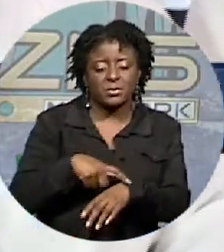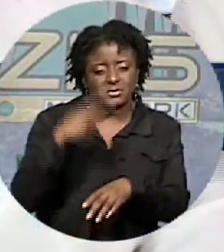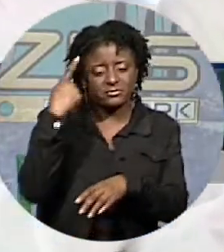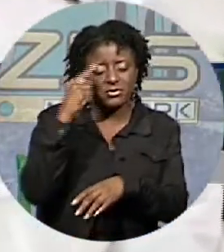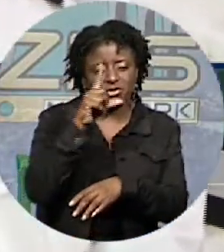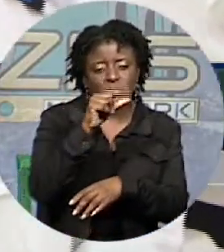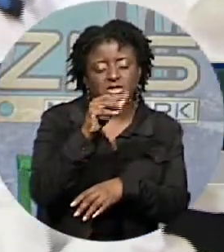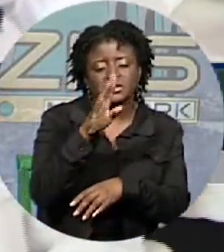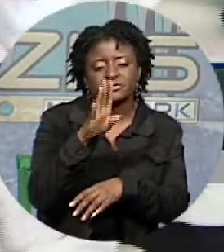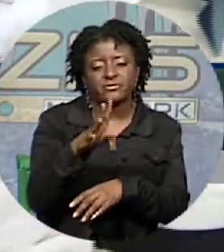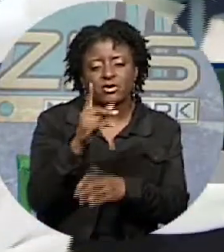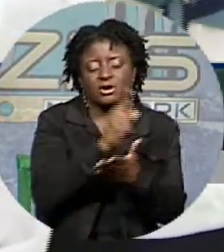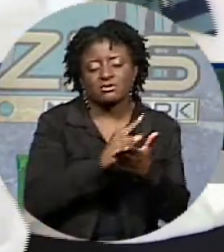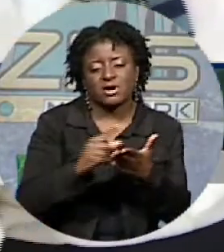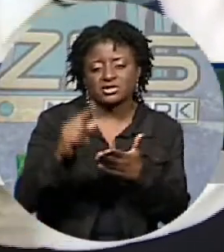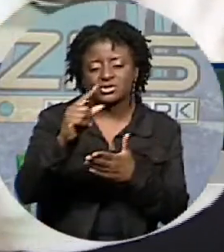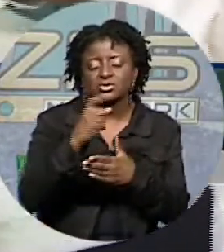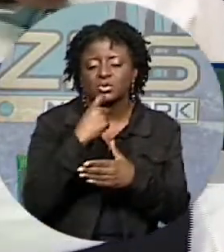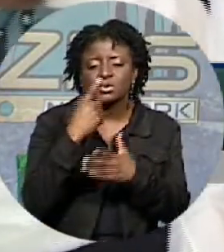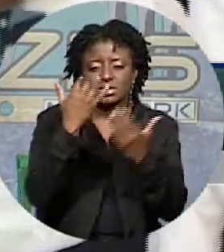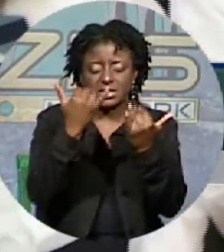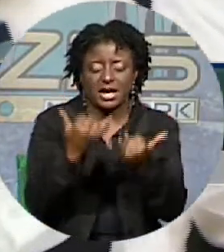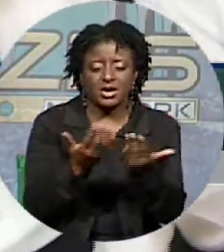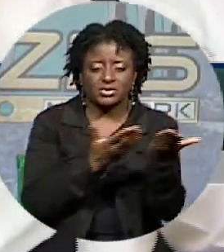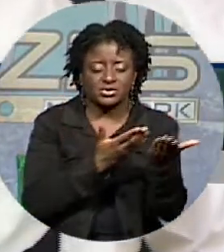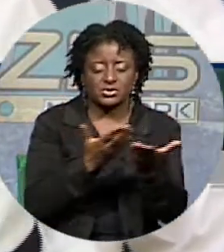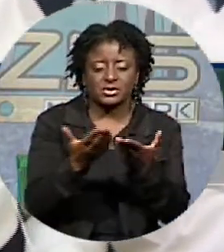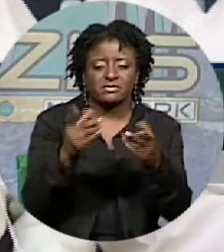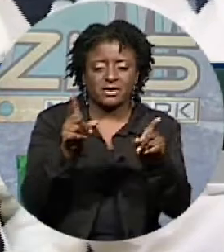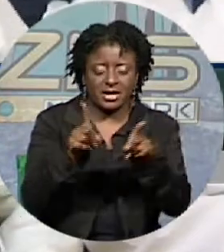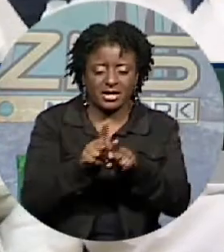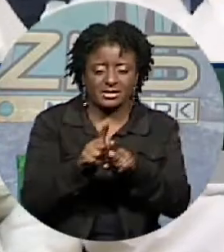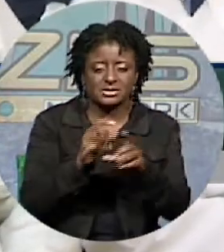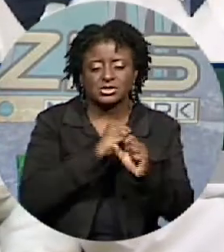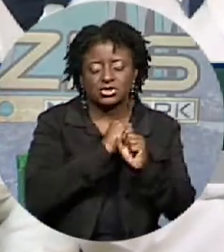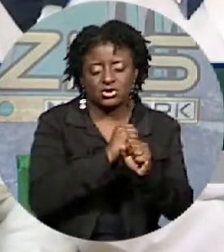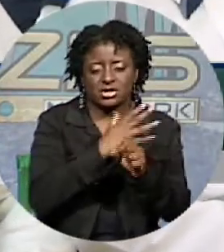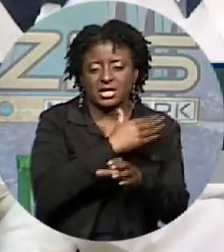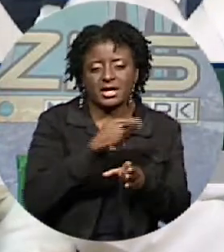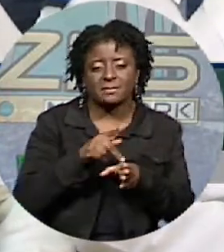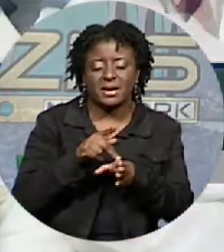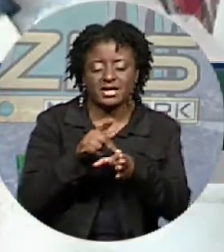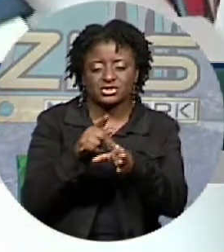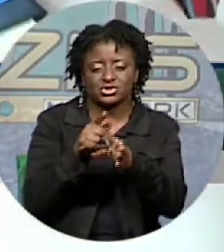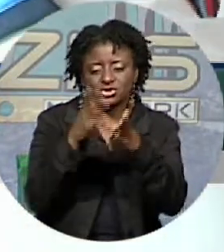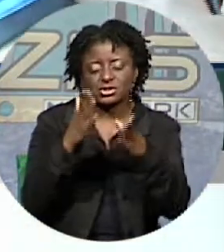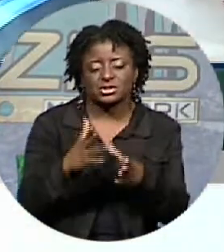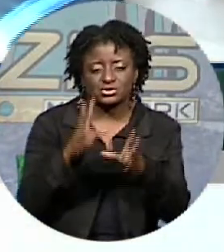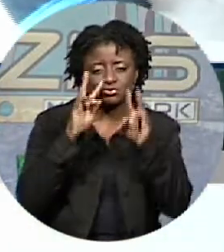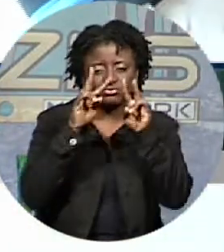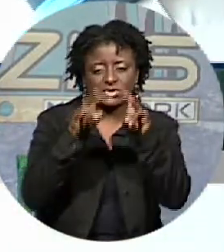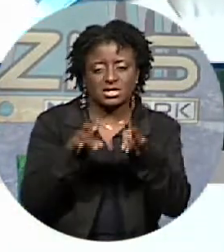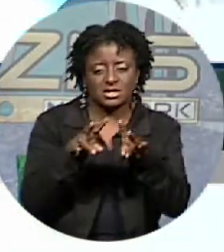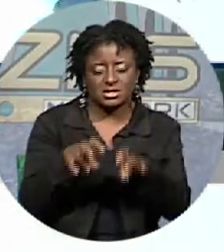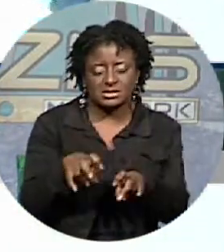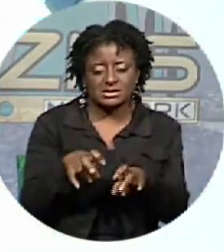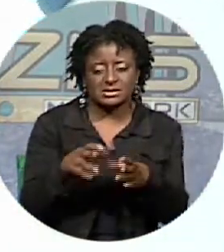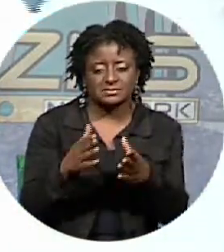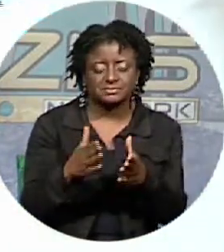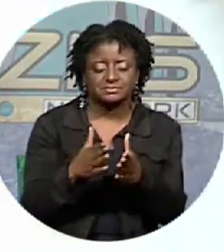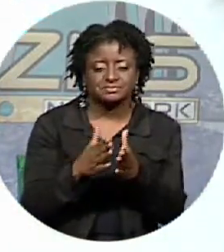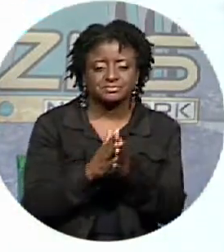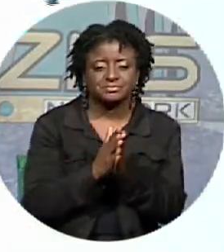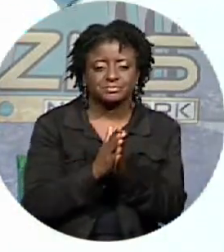24 graduates who will now serve as security and passenger screeners at the Lyndon Pinling International Airport. The screeners play